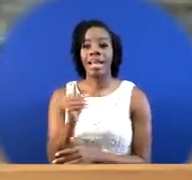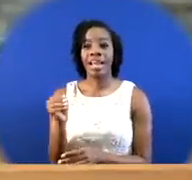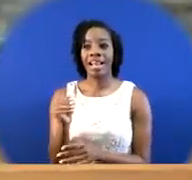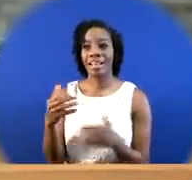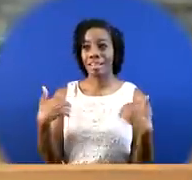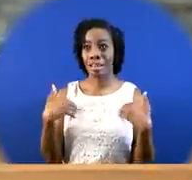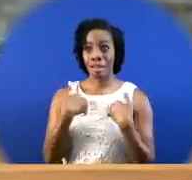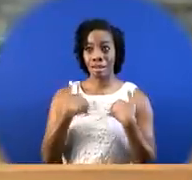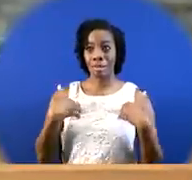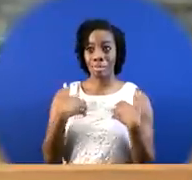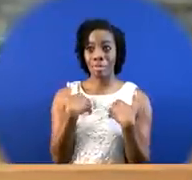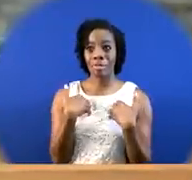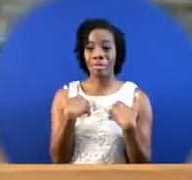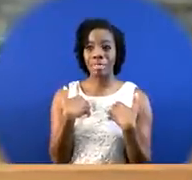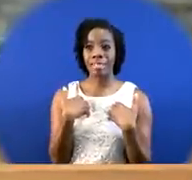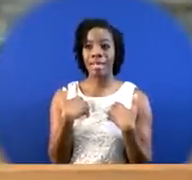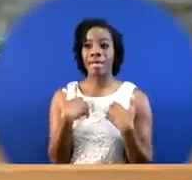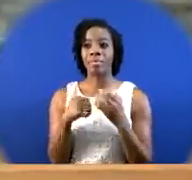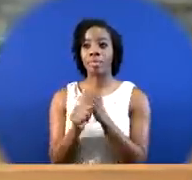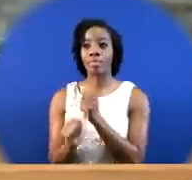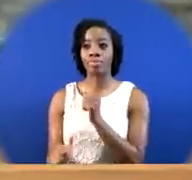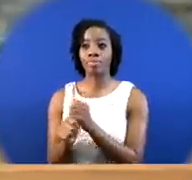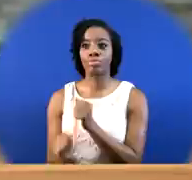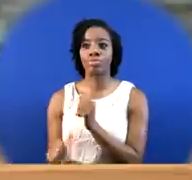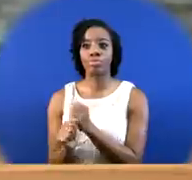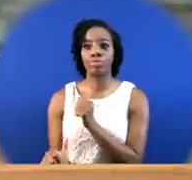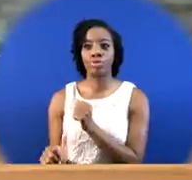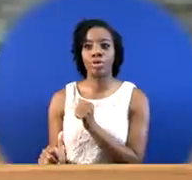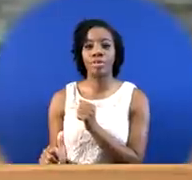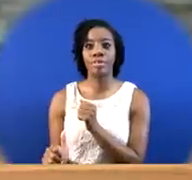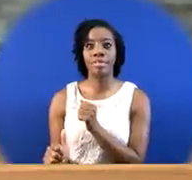it until after church. And so, yeah, he said,